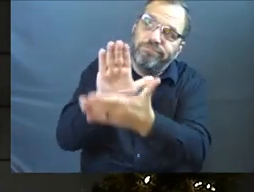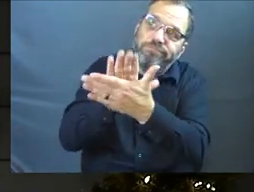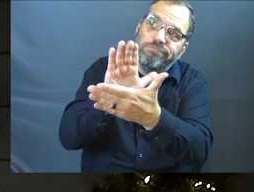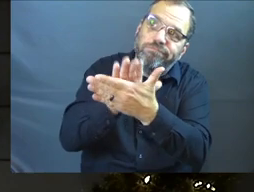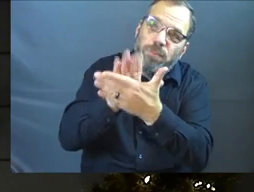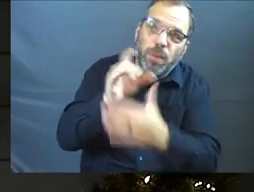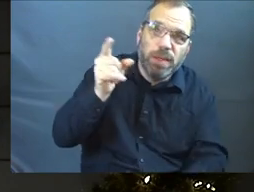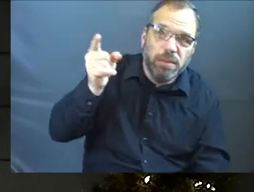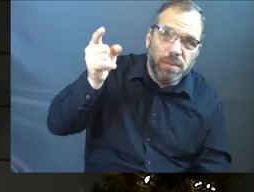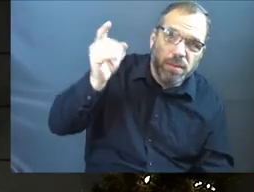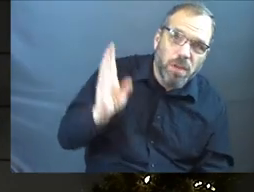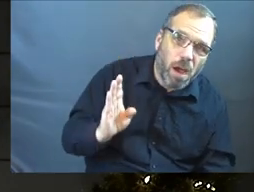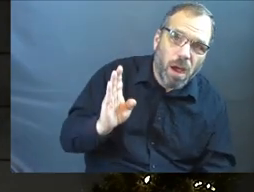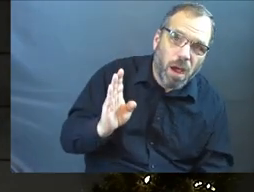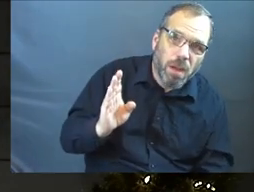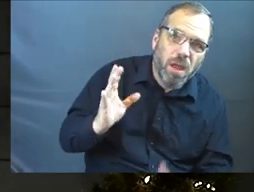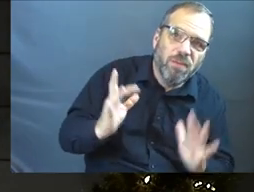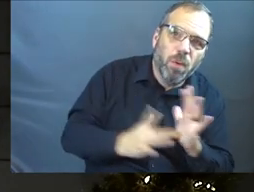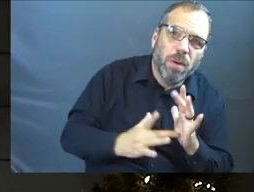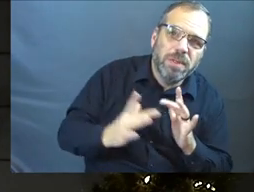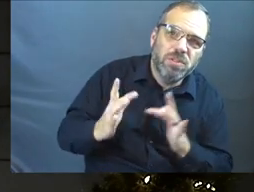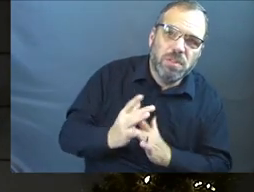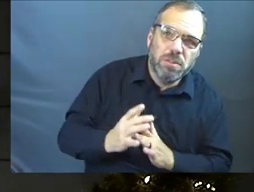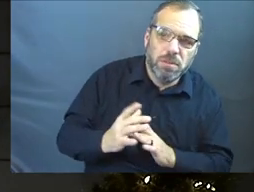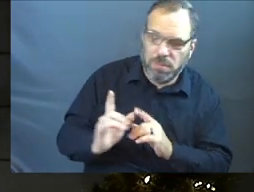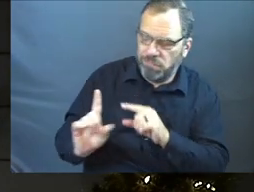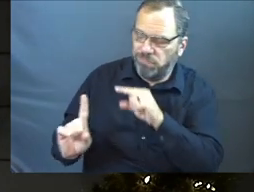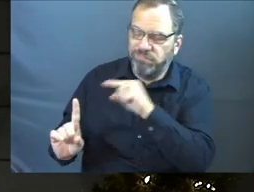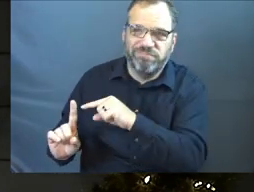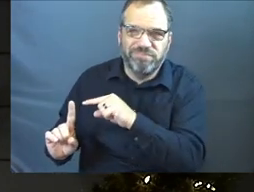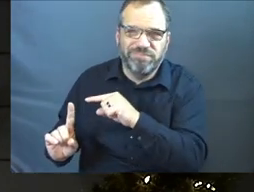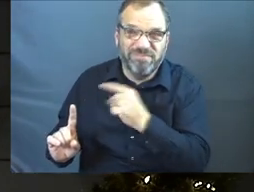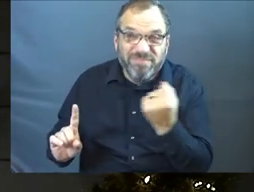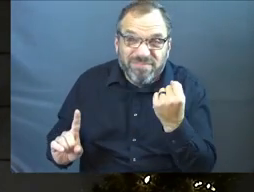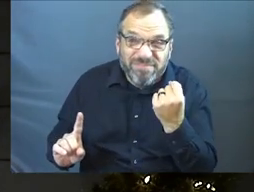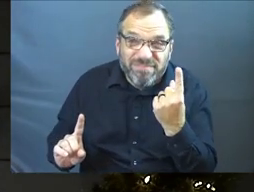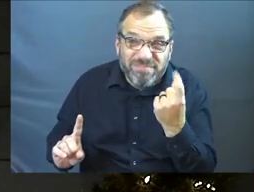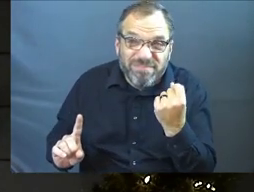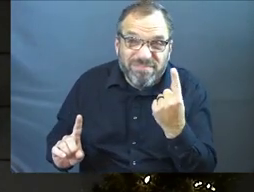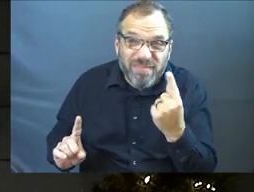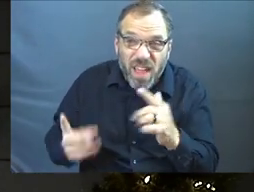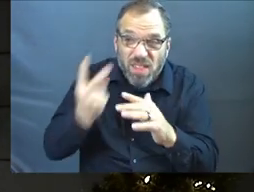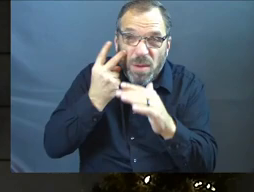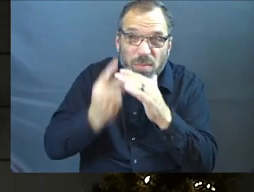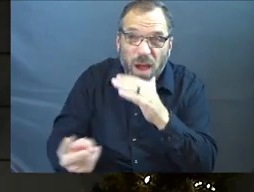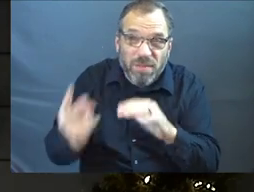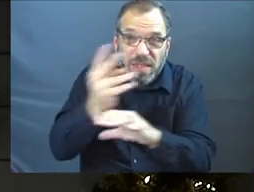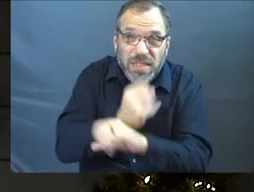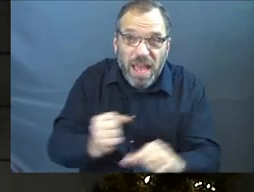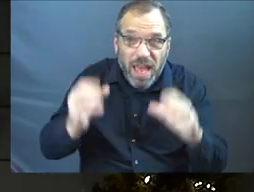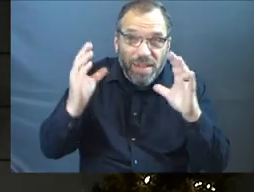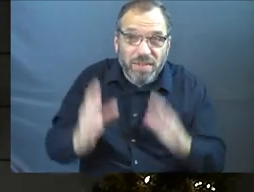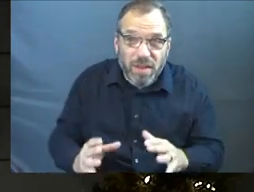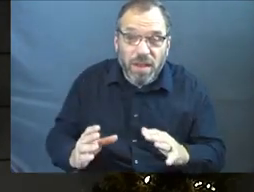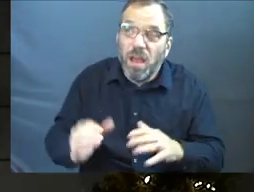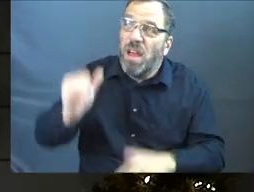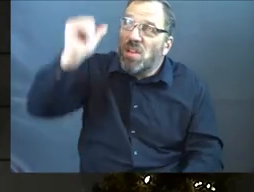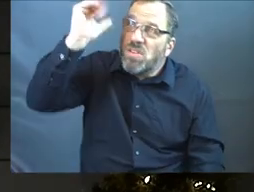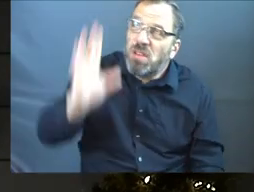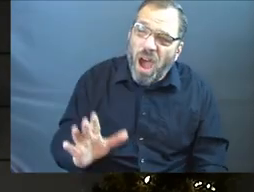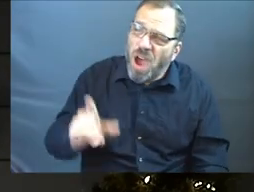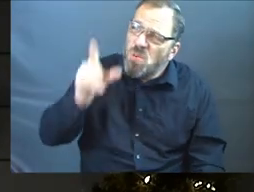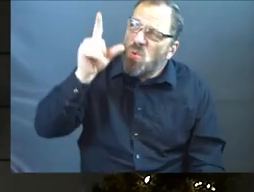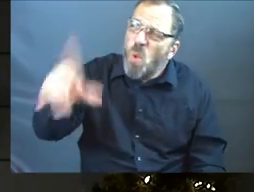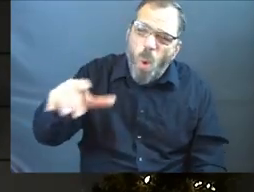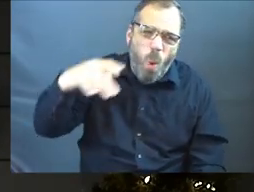praises God for Jesus. Do you see this? This prophecy of a Savior. He goes, hey, God,